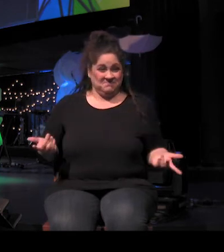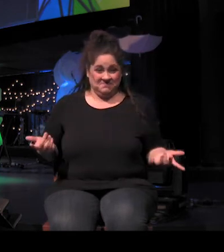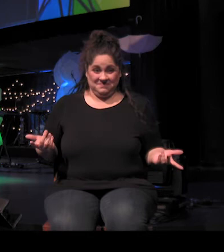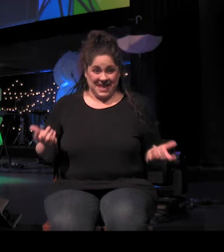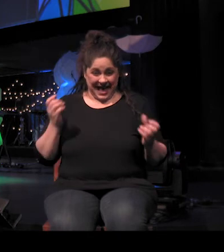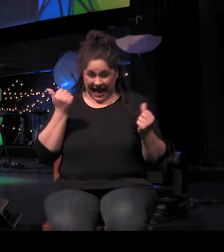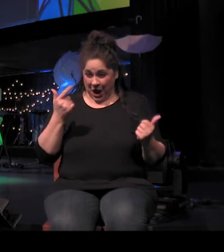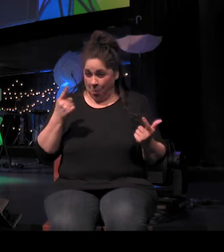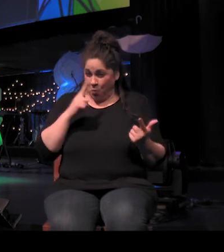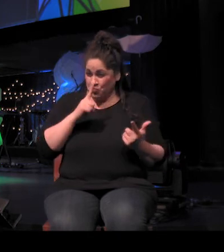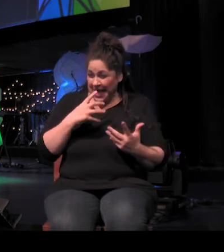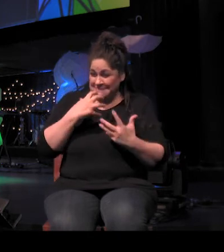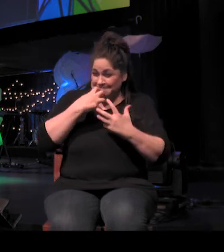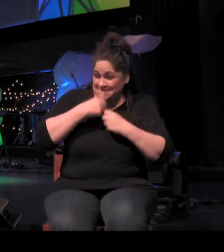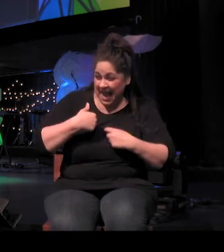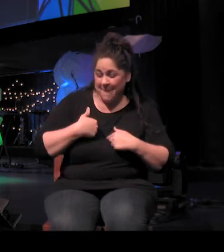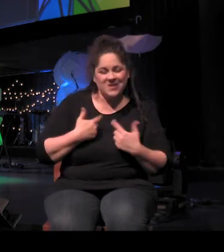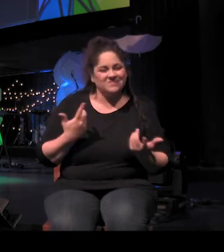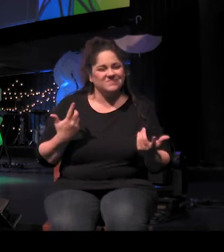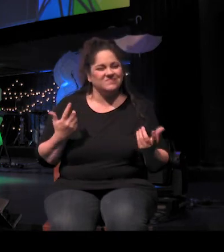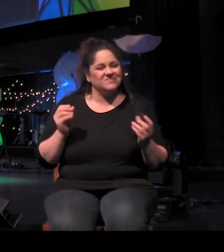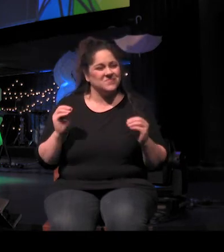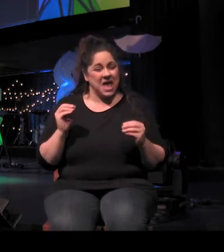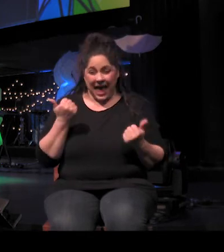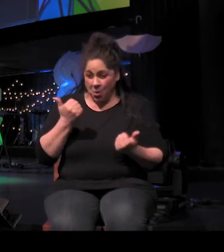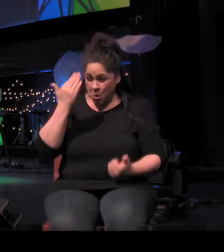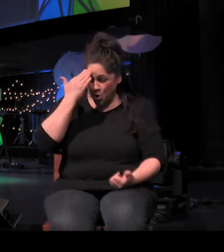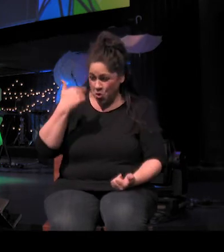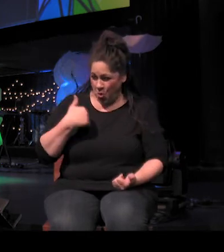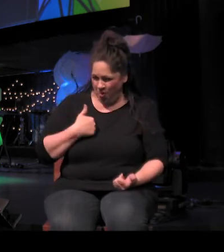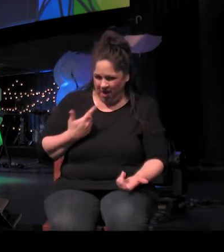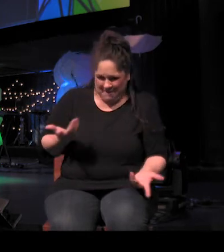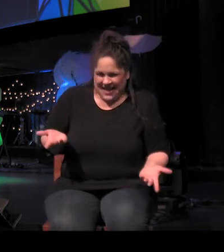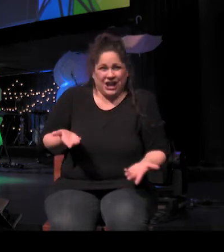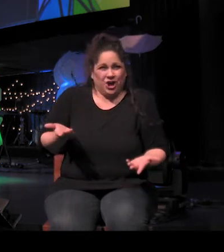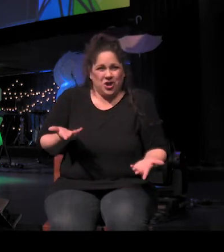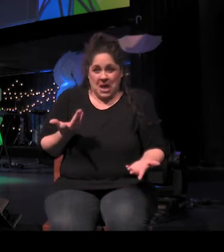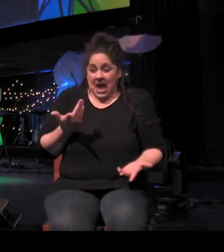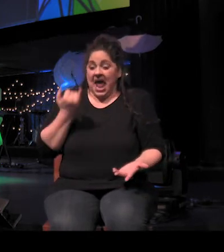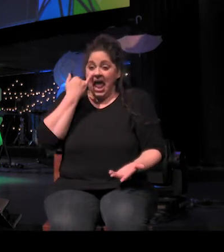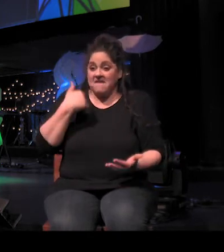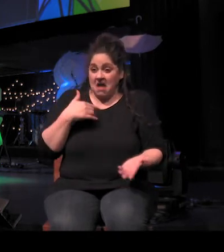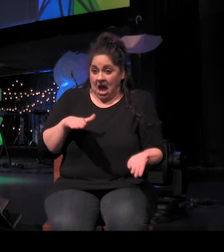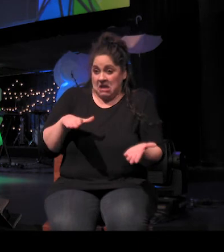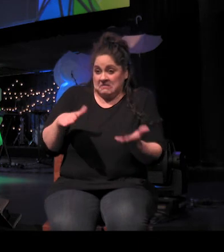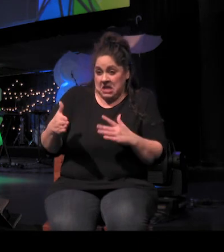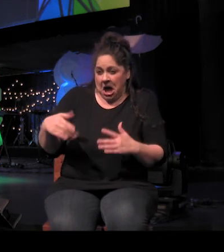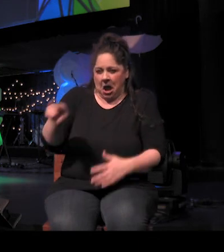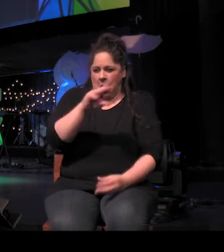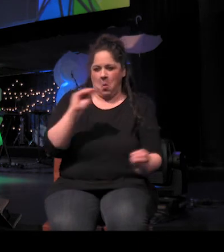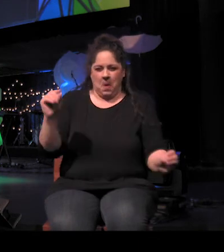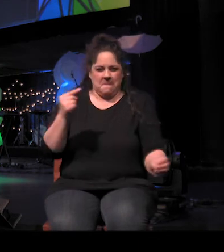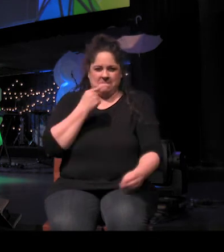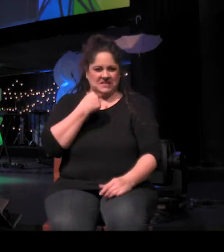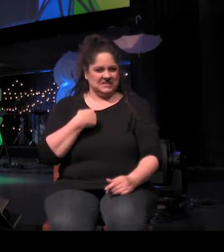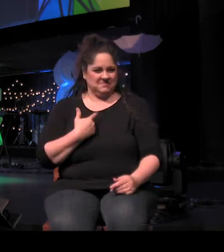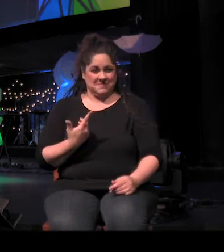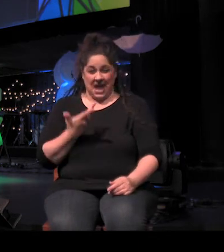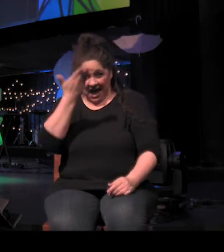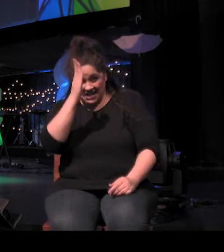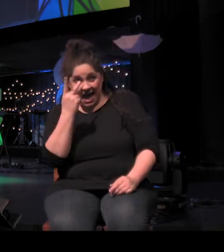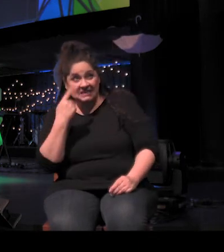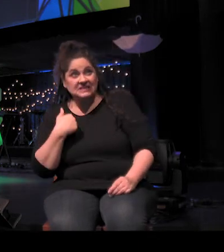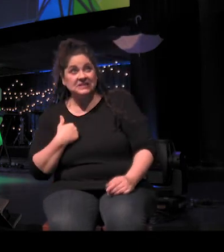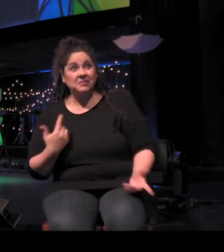Does anyone even care about me? Does anyone even know that I exist? Will anyone miss me if I wouldn't be here? Does God even see